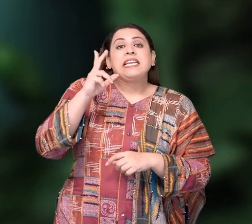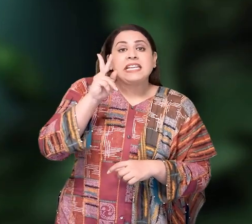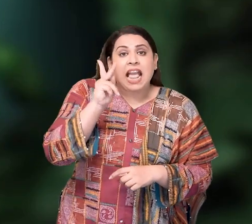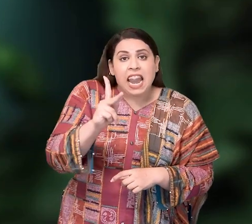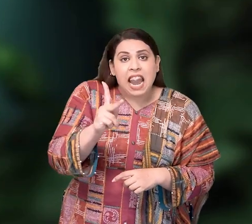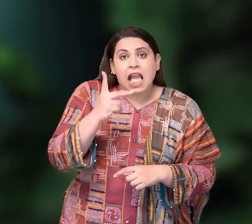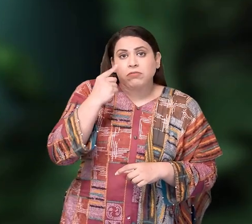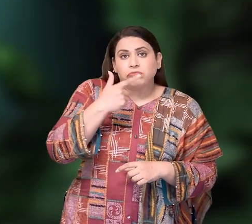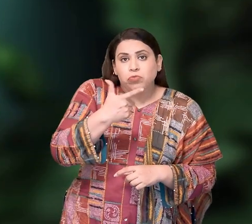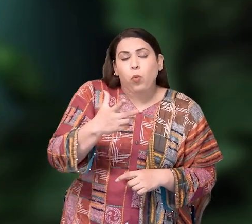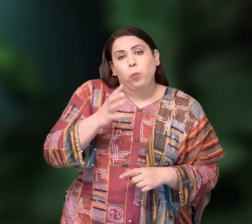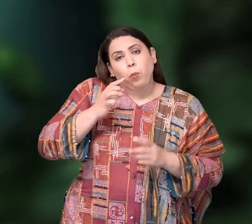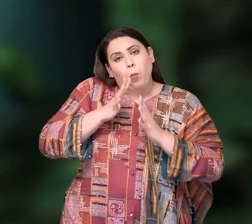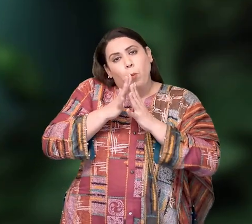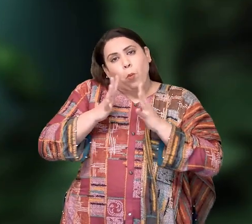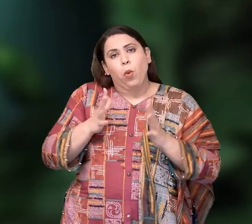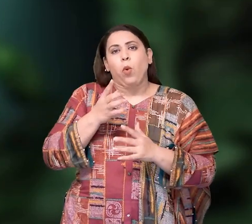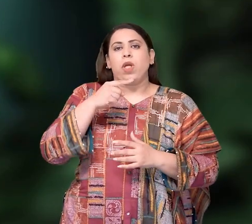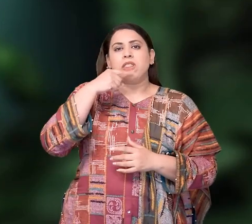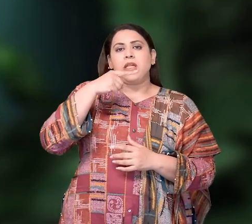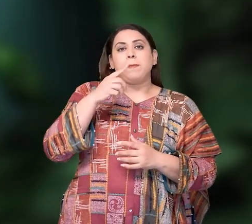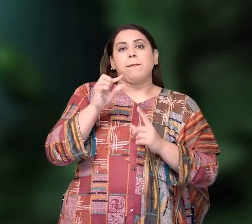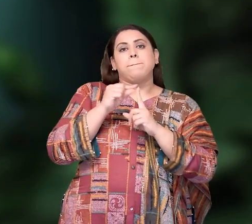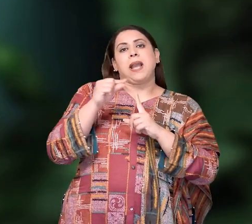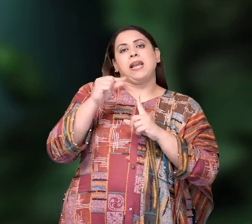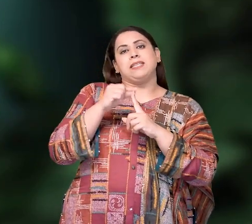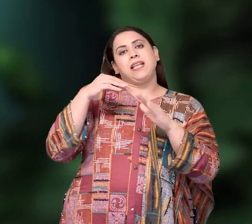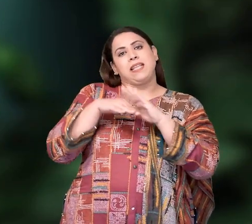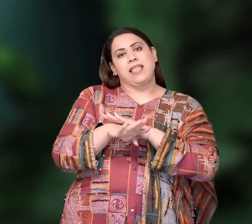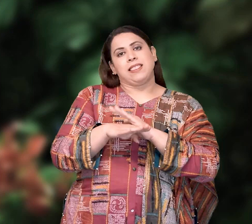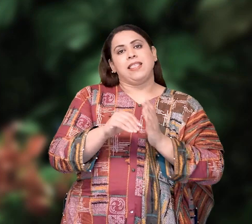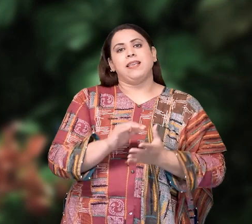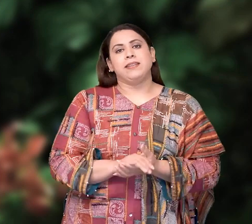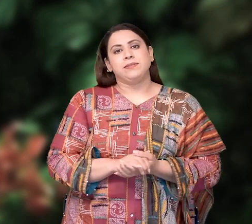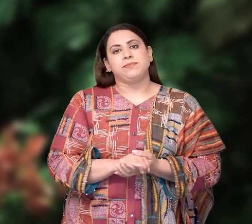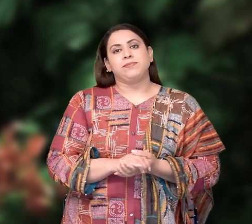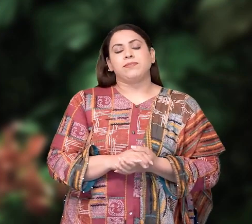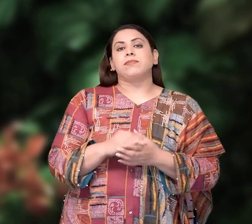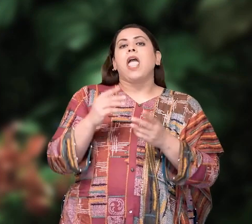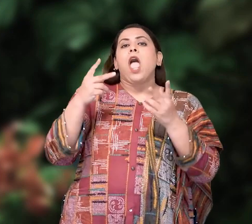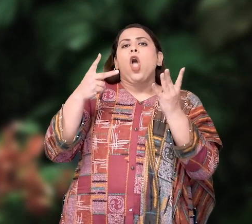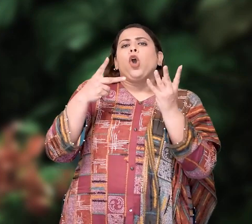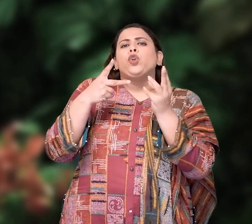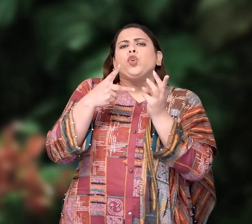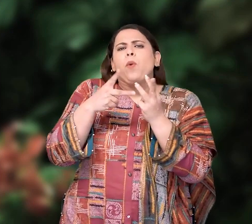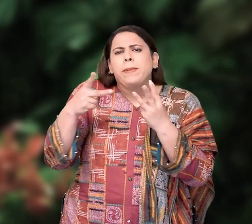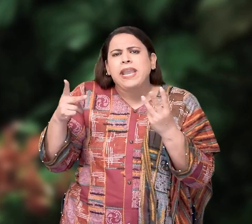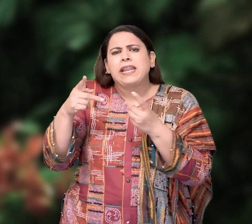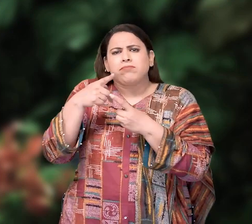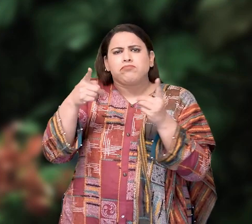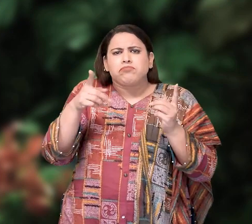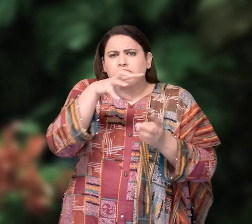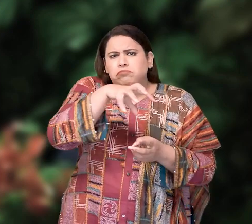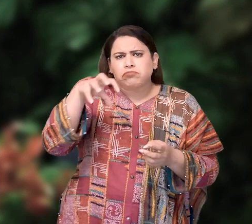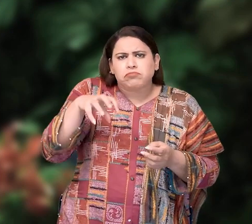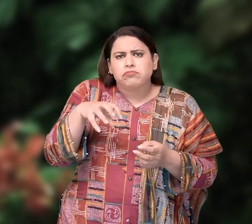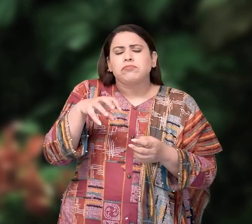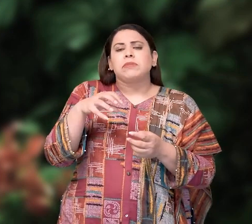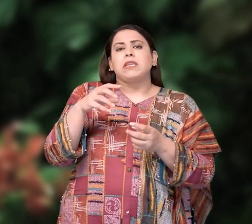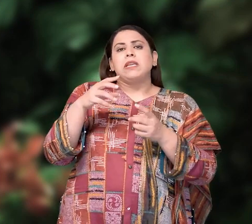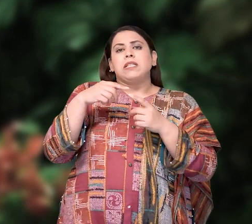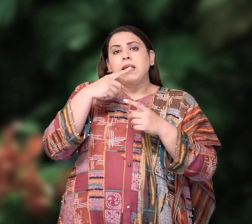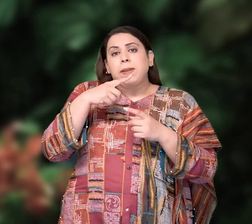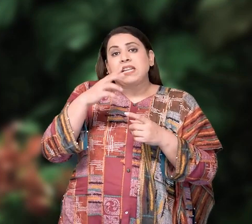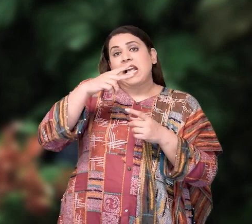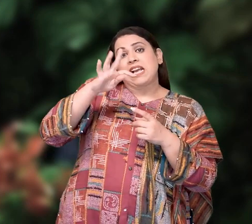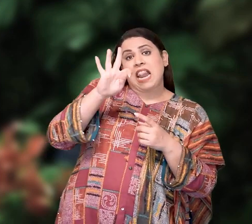of the most beautiful languages in Pakistan. The main language is Khawar, and the dialect which is spoken in the Kalash